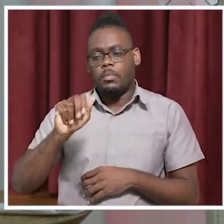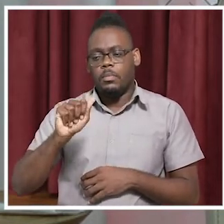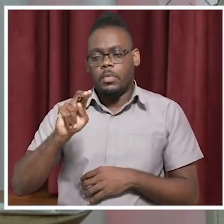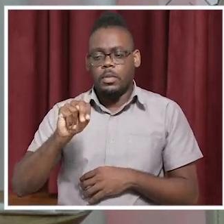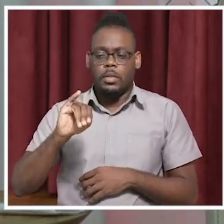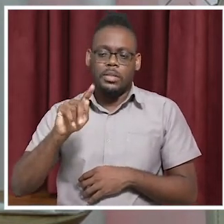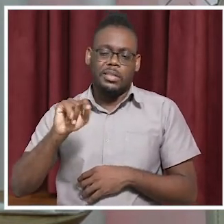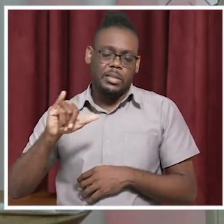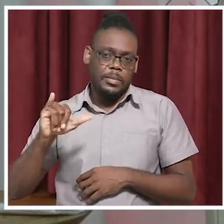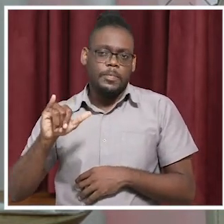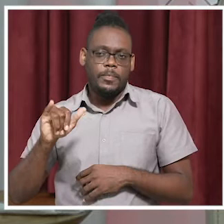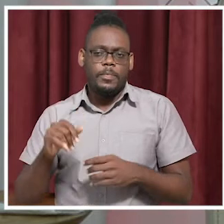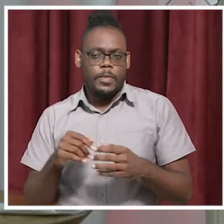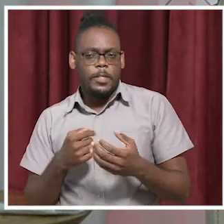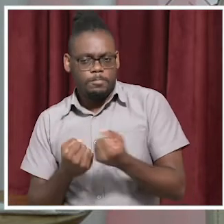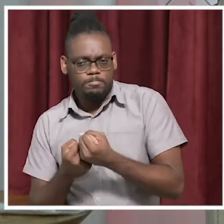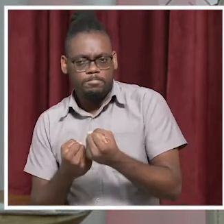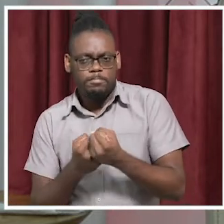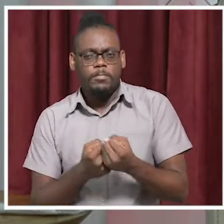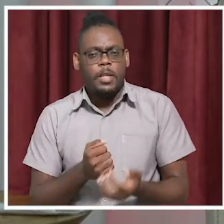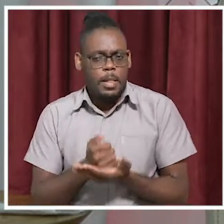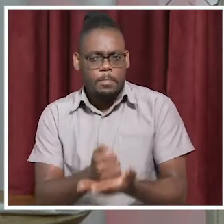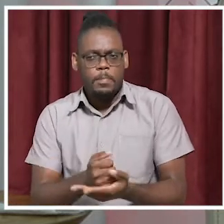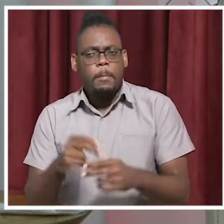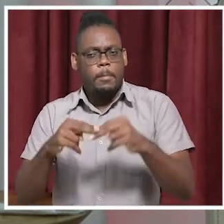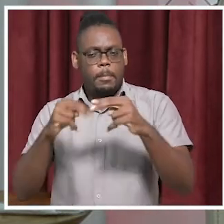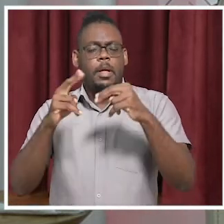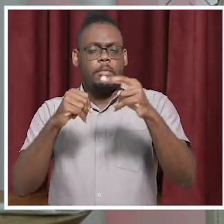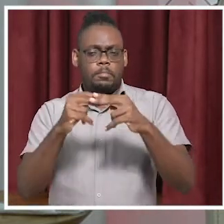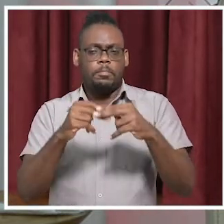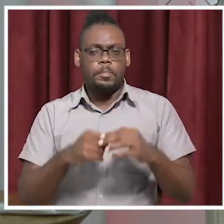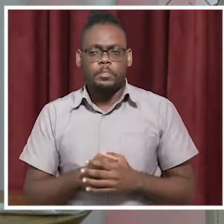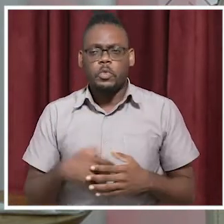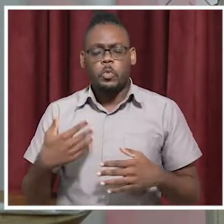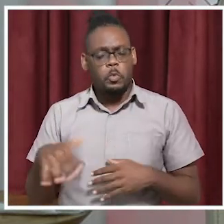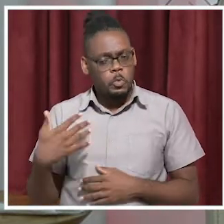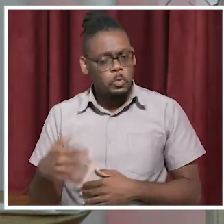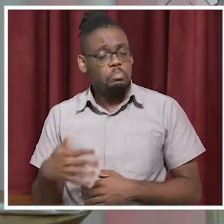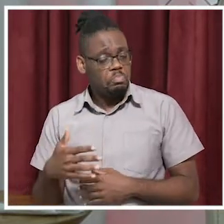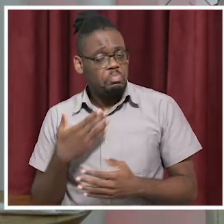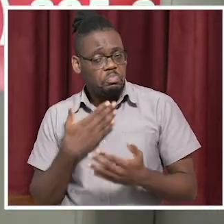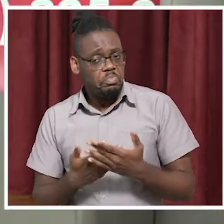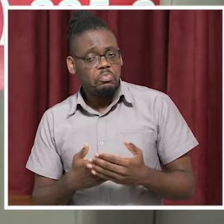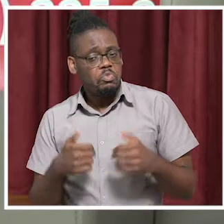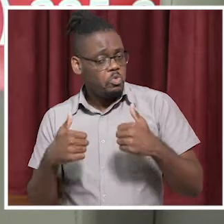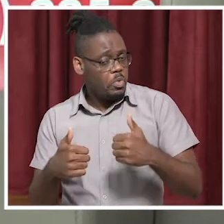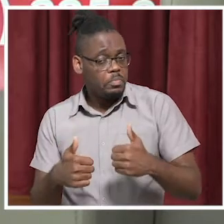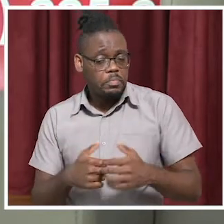That's so that facet of Habitat for Humanity is going to save a lot of time. We also really encourage persons